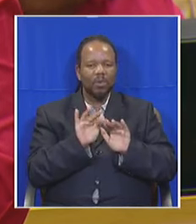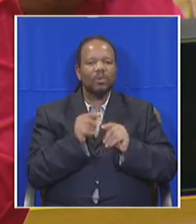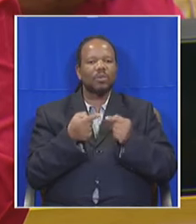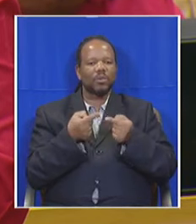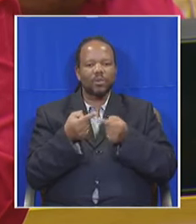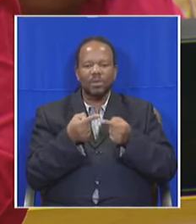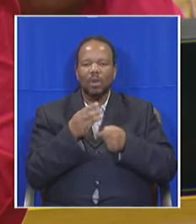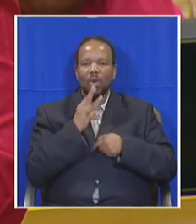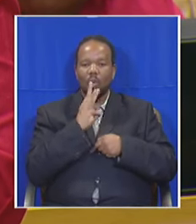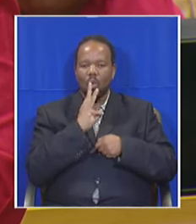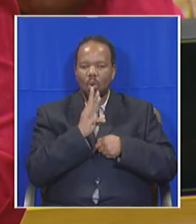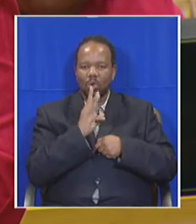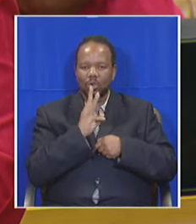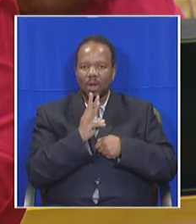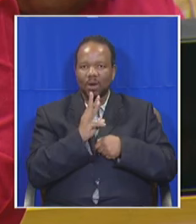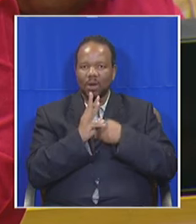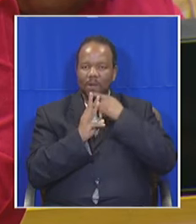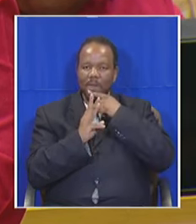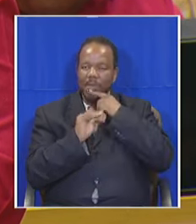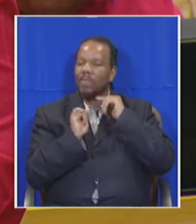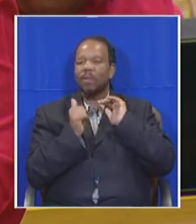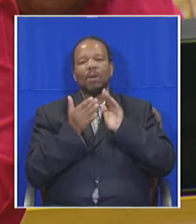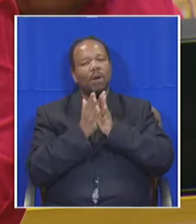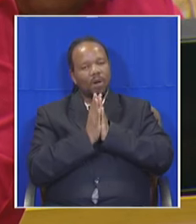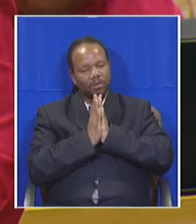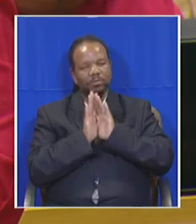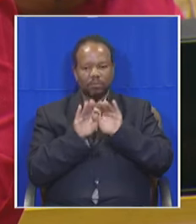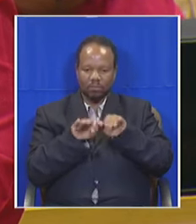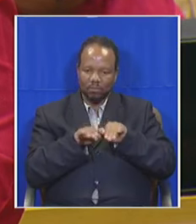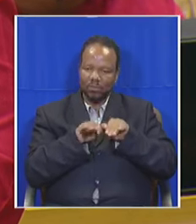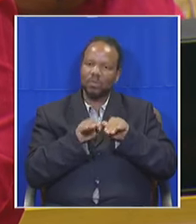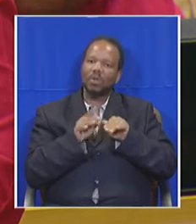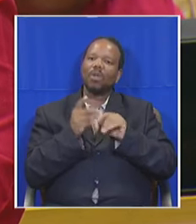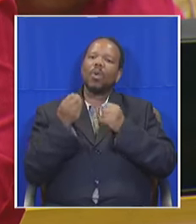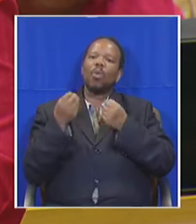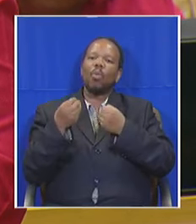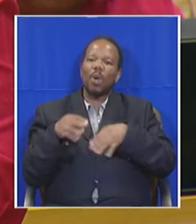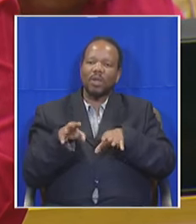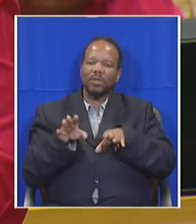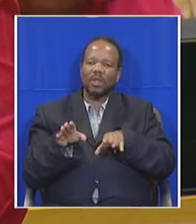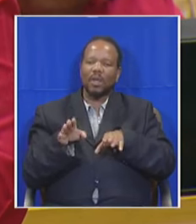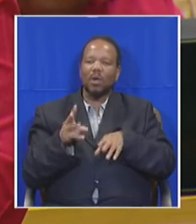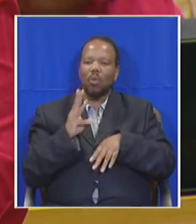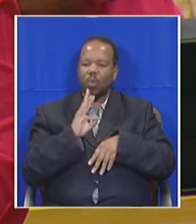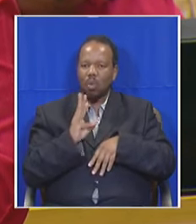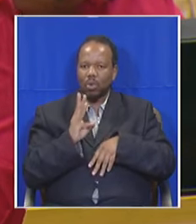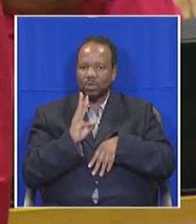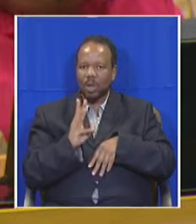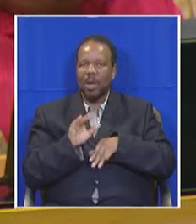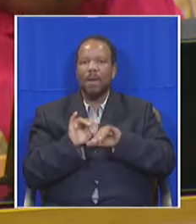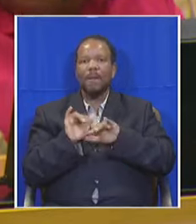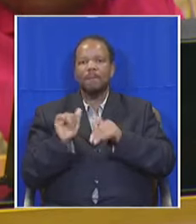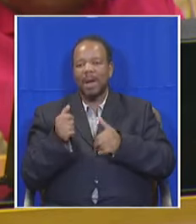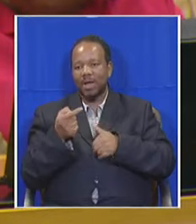the water. We therefore call on the House to debate the waste of valuable water by golf